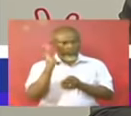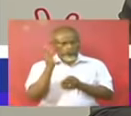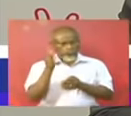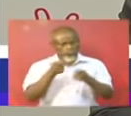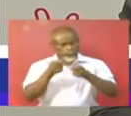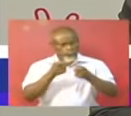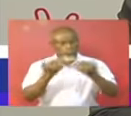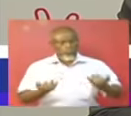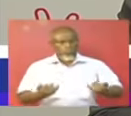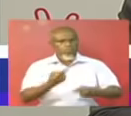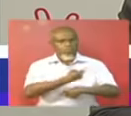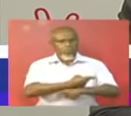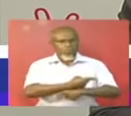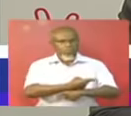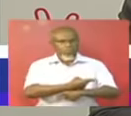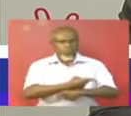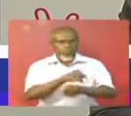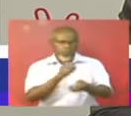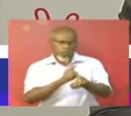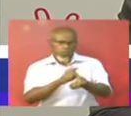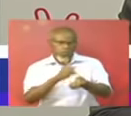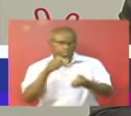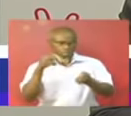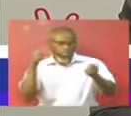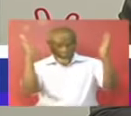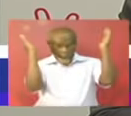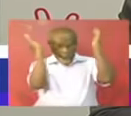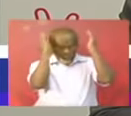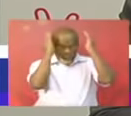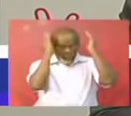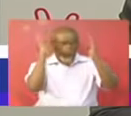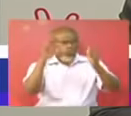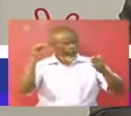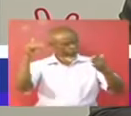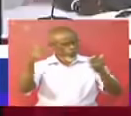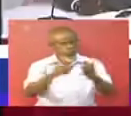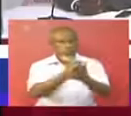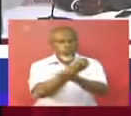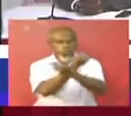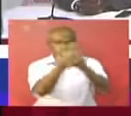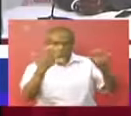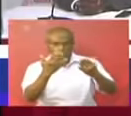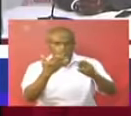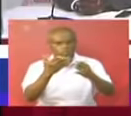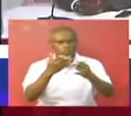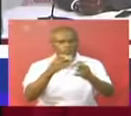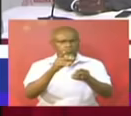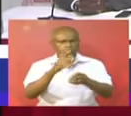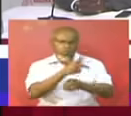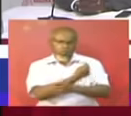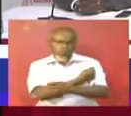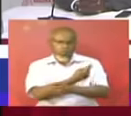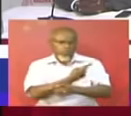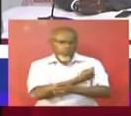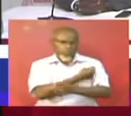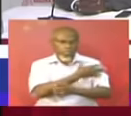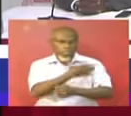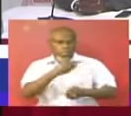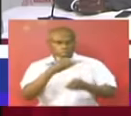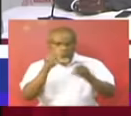today. Dr. Avery Hines will begin with the latest clinical, vaccination, and